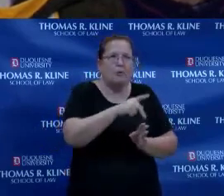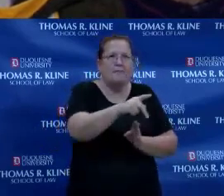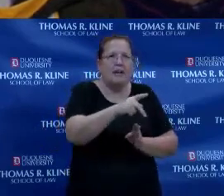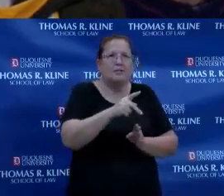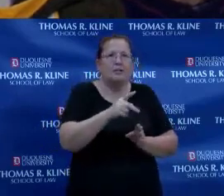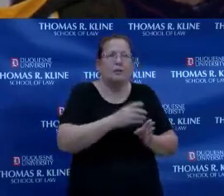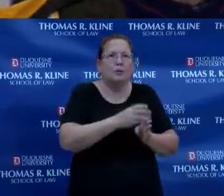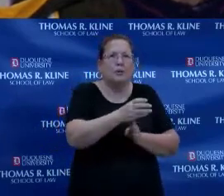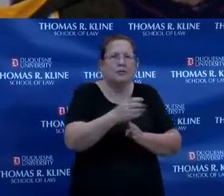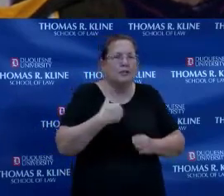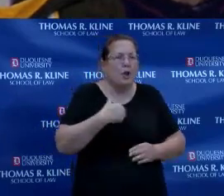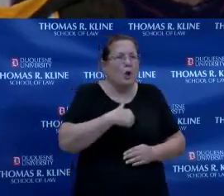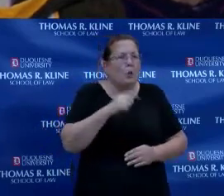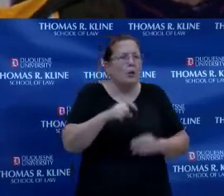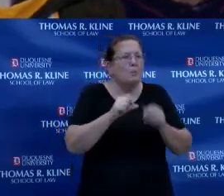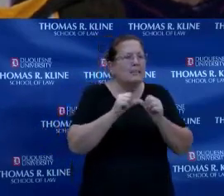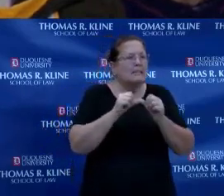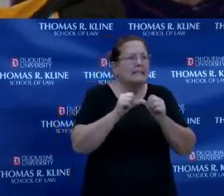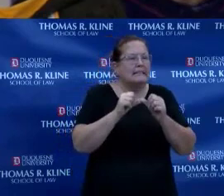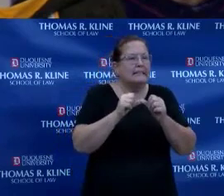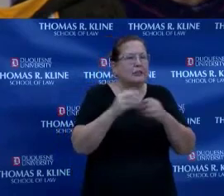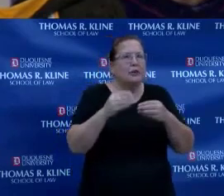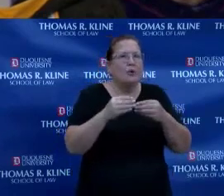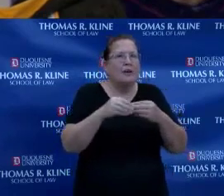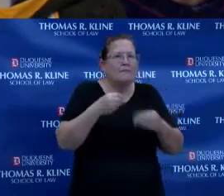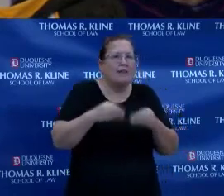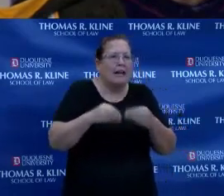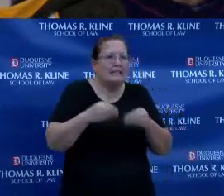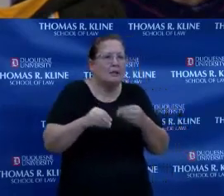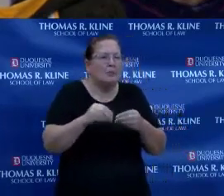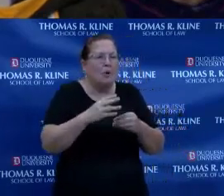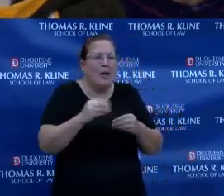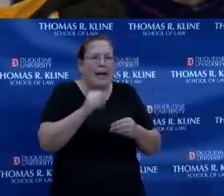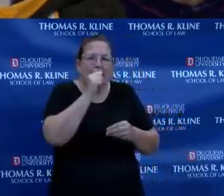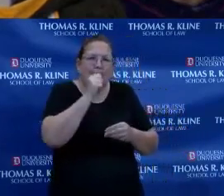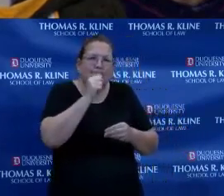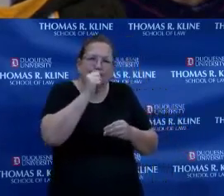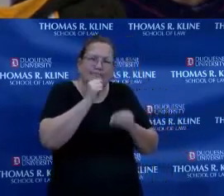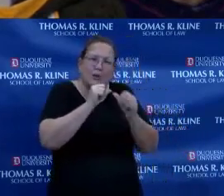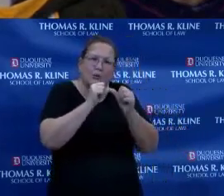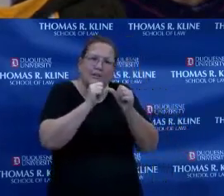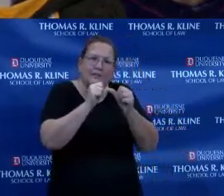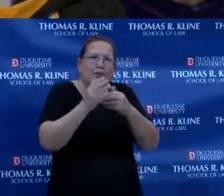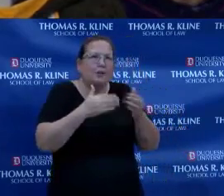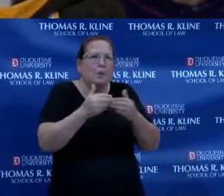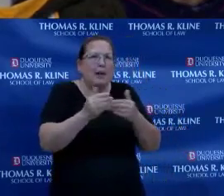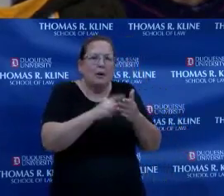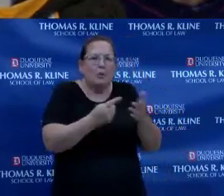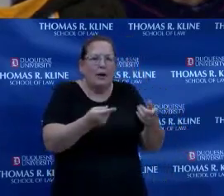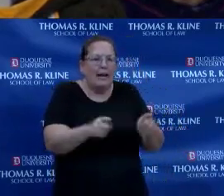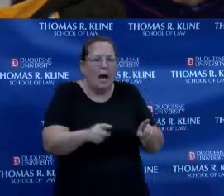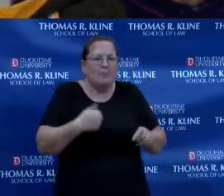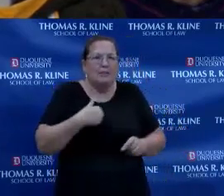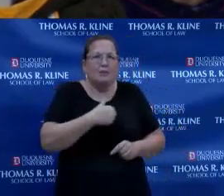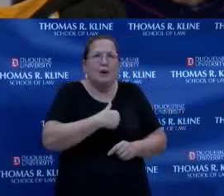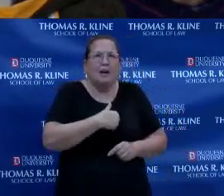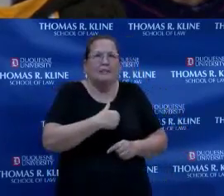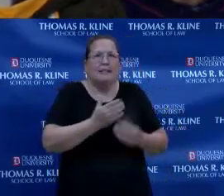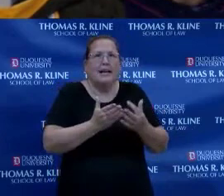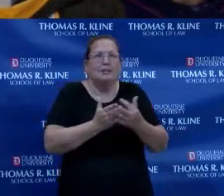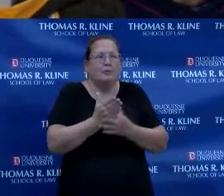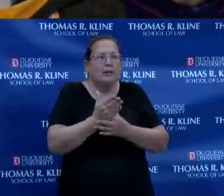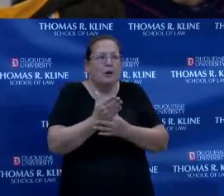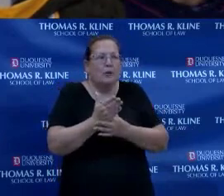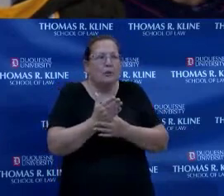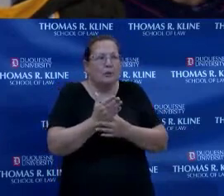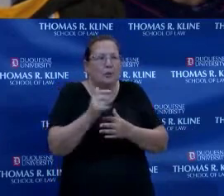remain flexible, determined, and resilient no matter what comes our way as we navigate this new chapter as